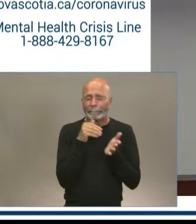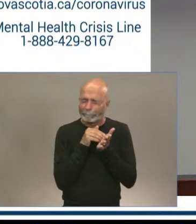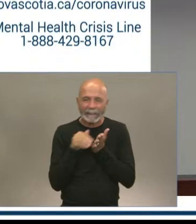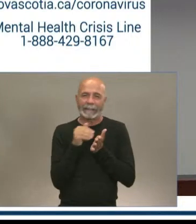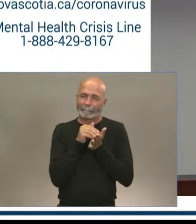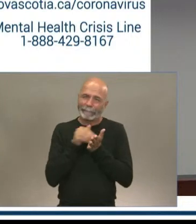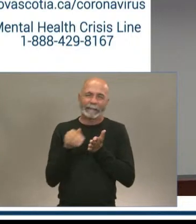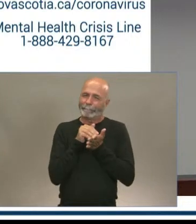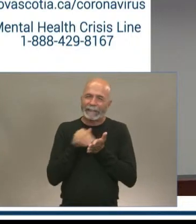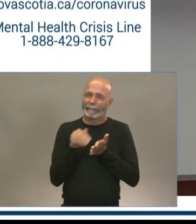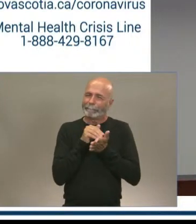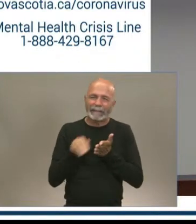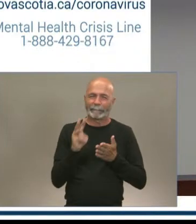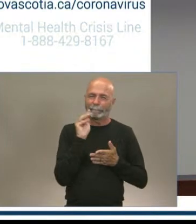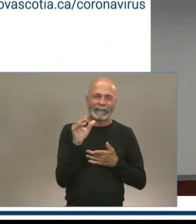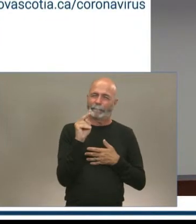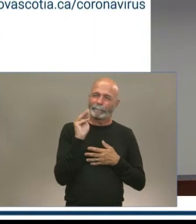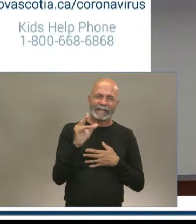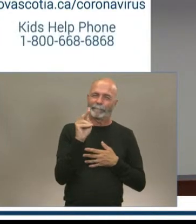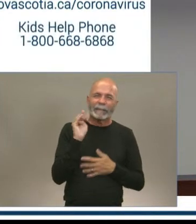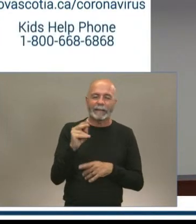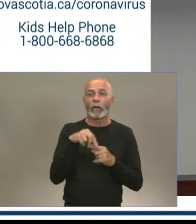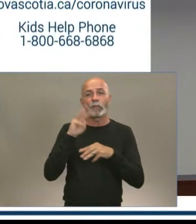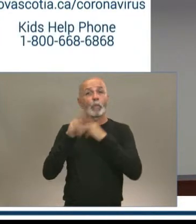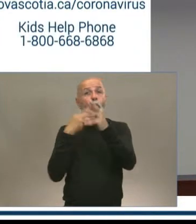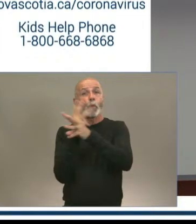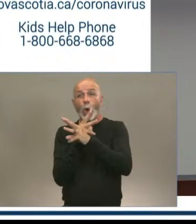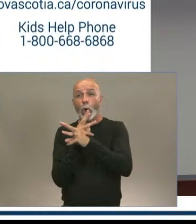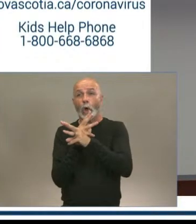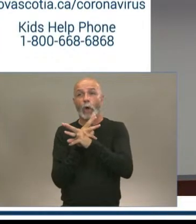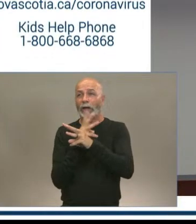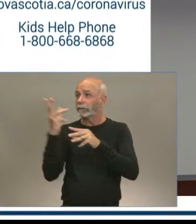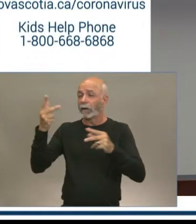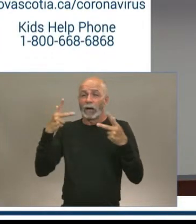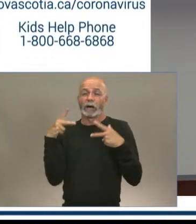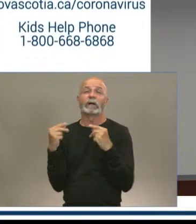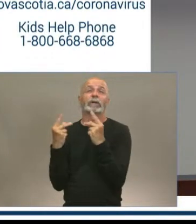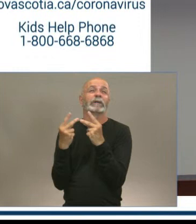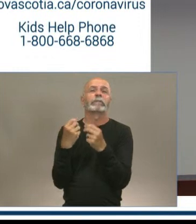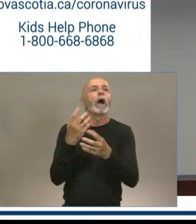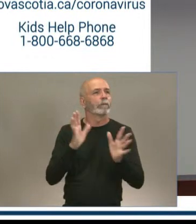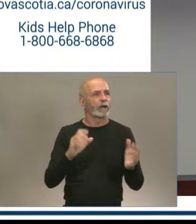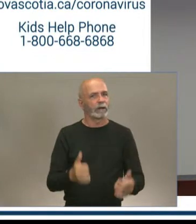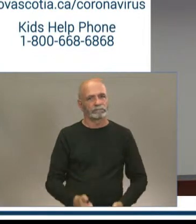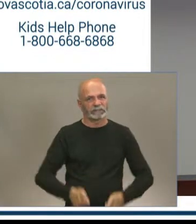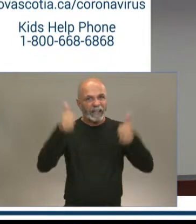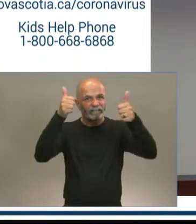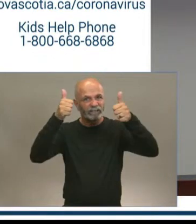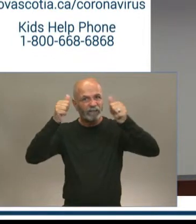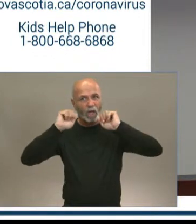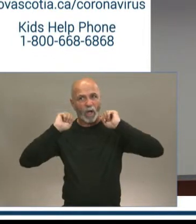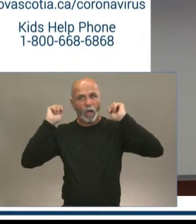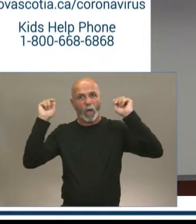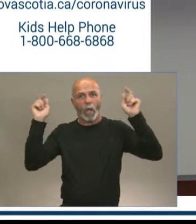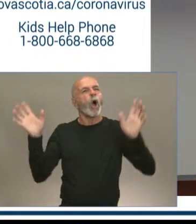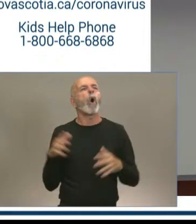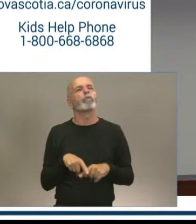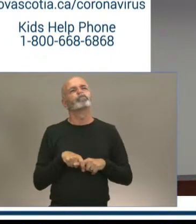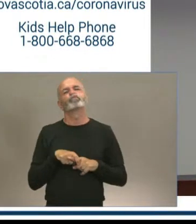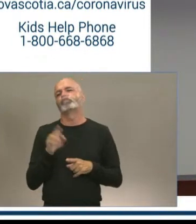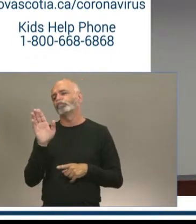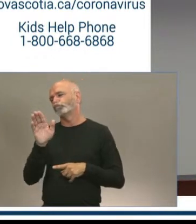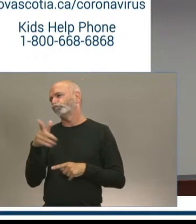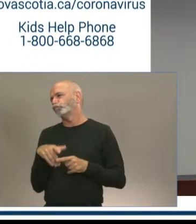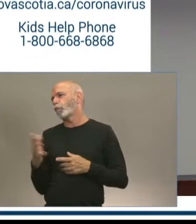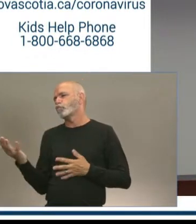across the world that show that these vaccines are safe and effective. So if you're waiting for more evidence, you don't need to wait.